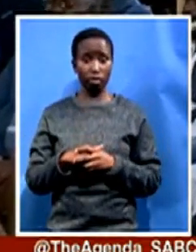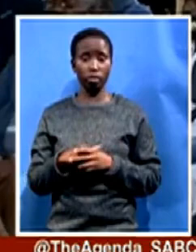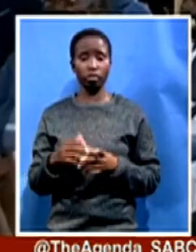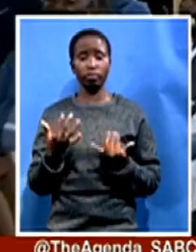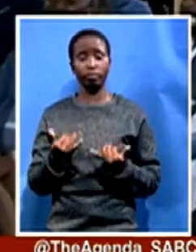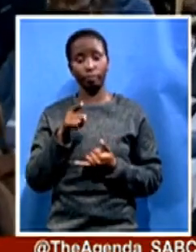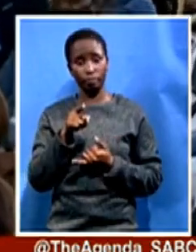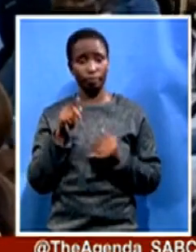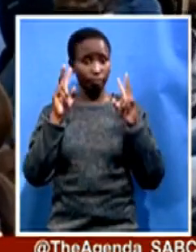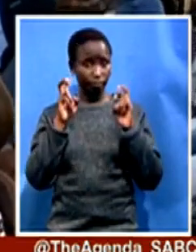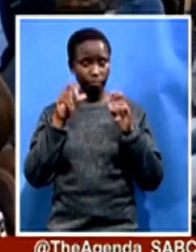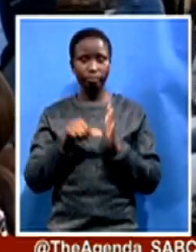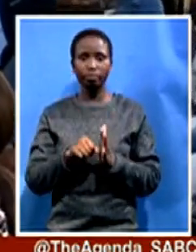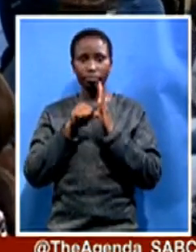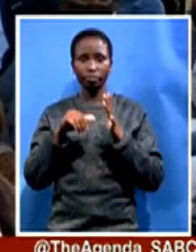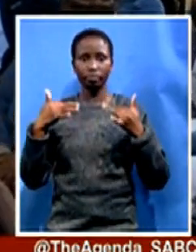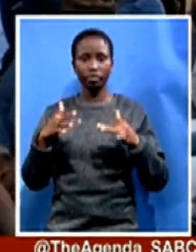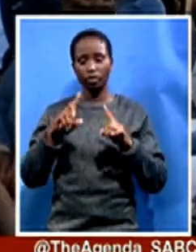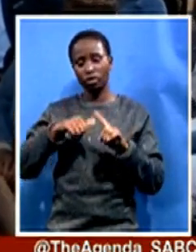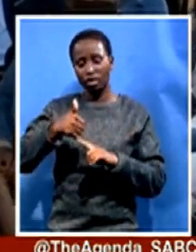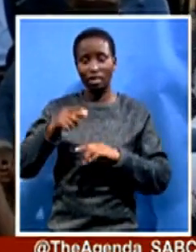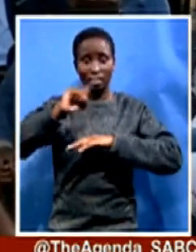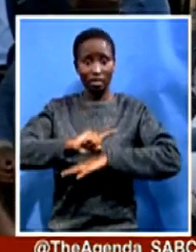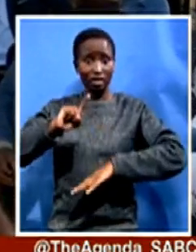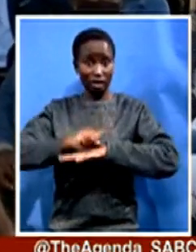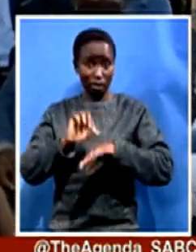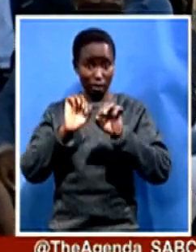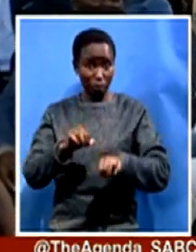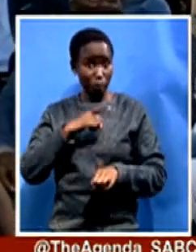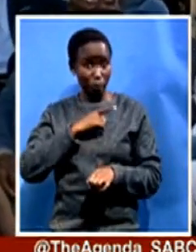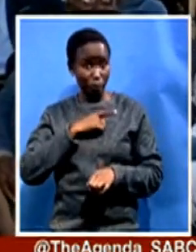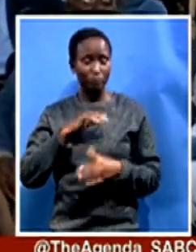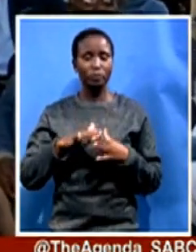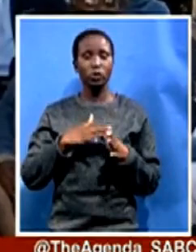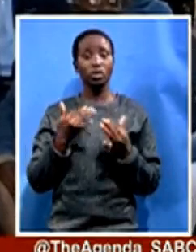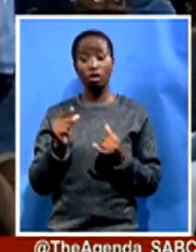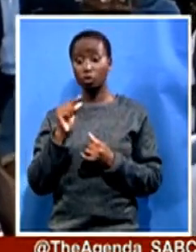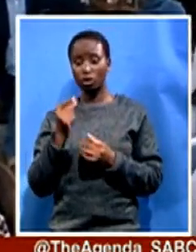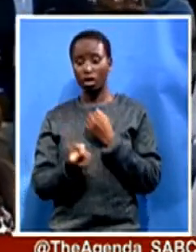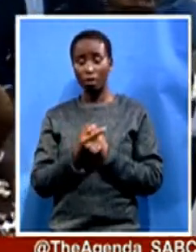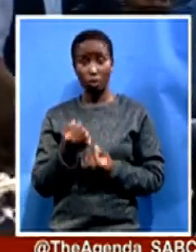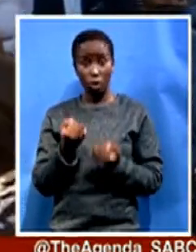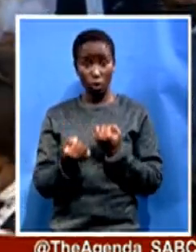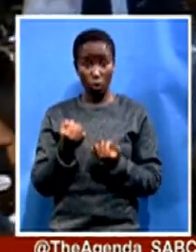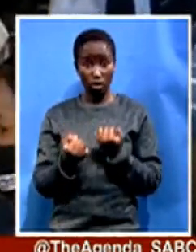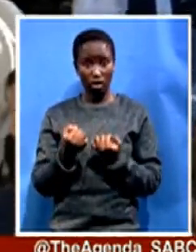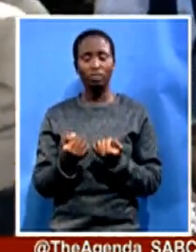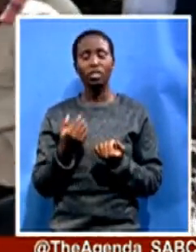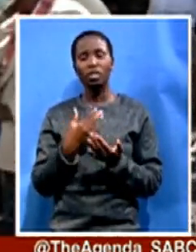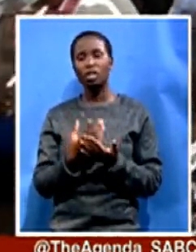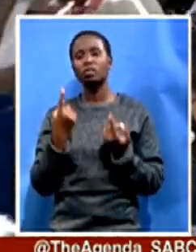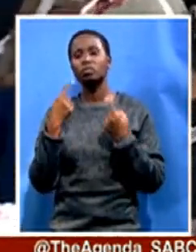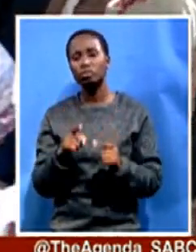coming days, because in terms of these court processes, we will be in a position to understand if they are indeed going to be